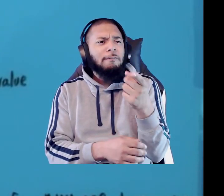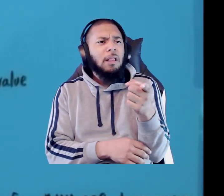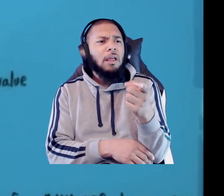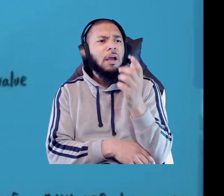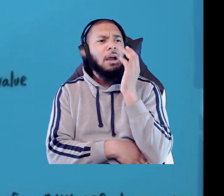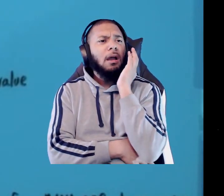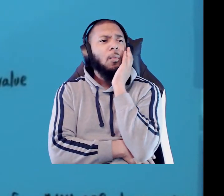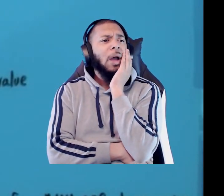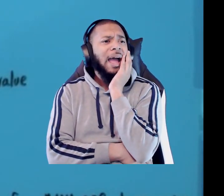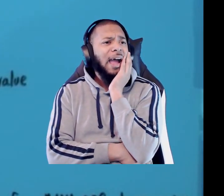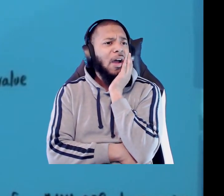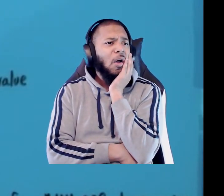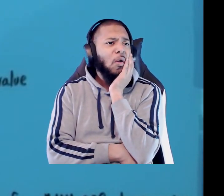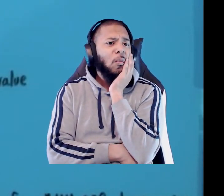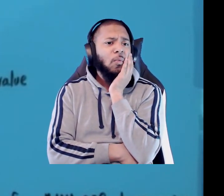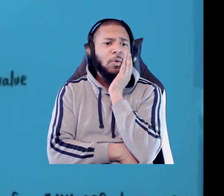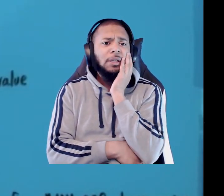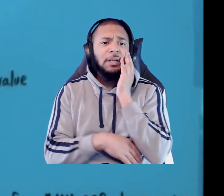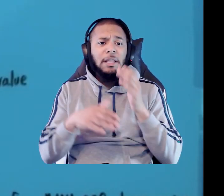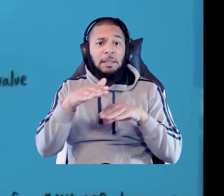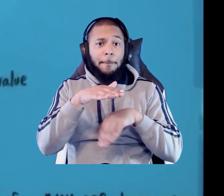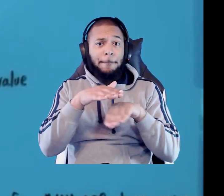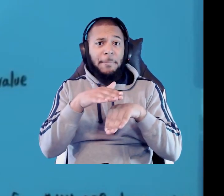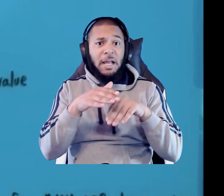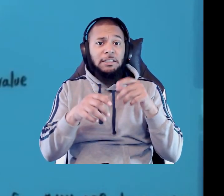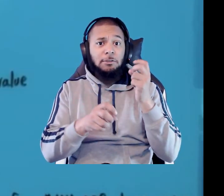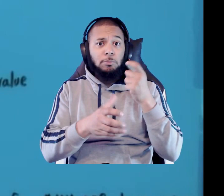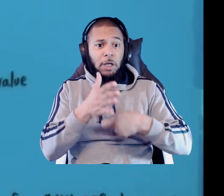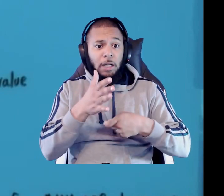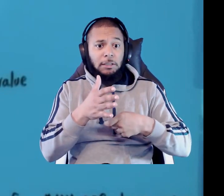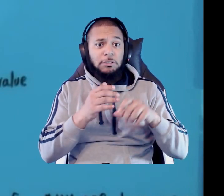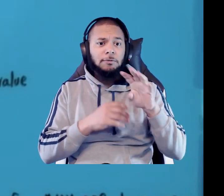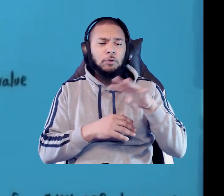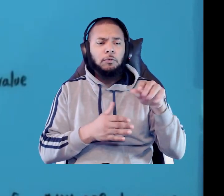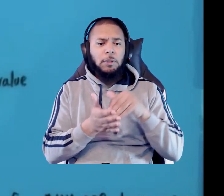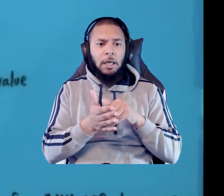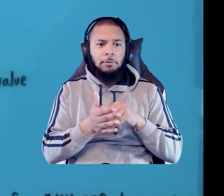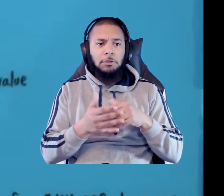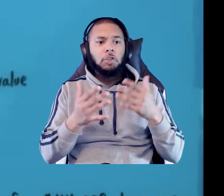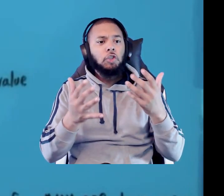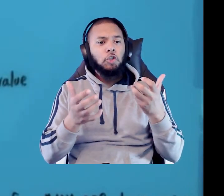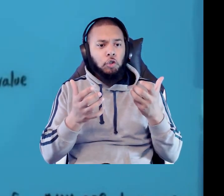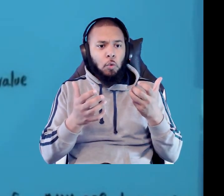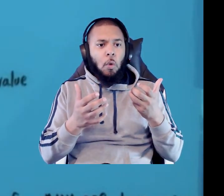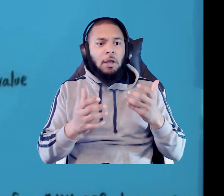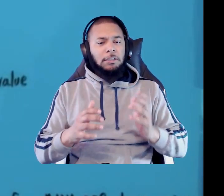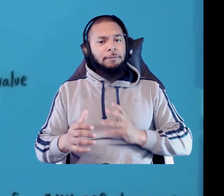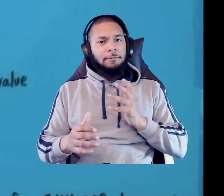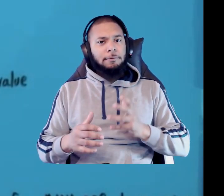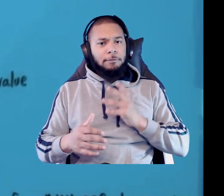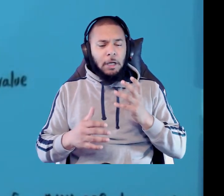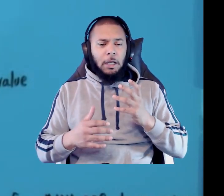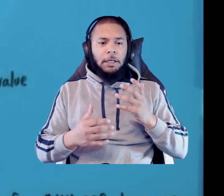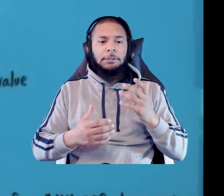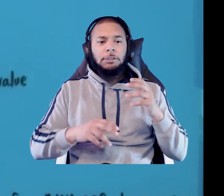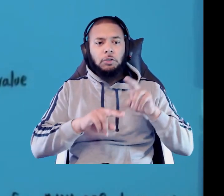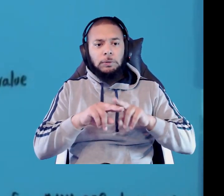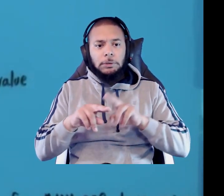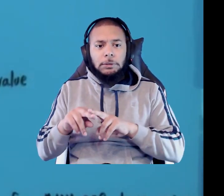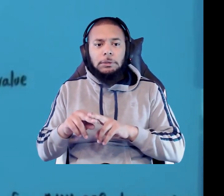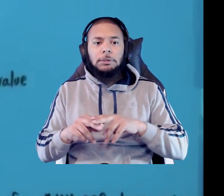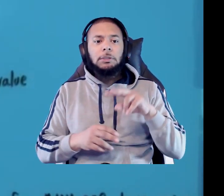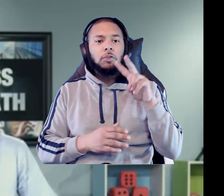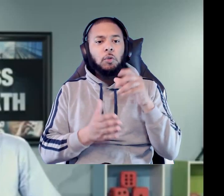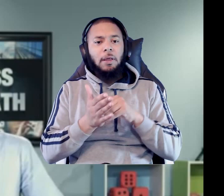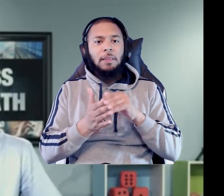in base price. She wants that $1,500 premium interior, $2,000 navigation touchscreen, and $1,000 smart